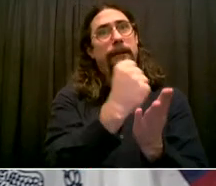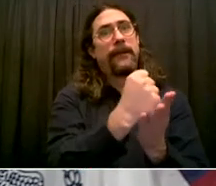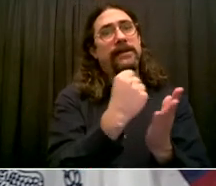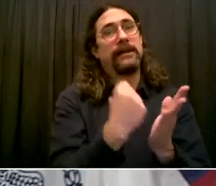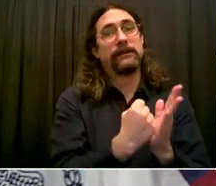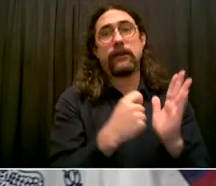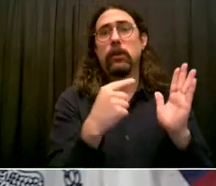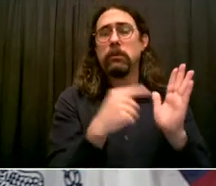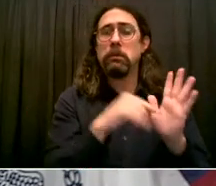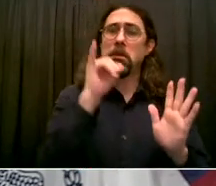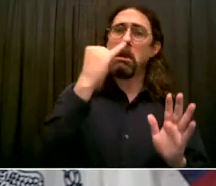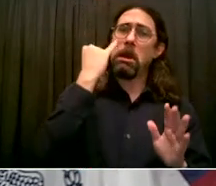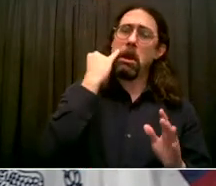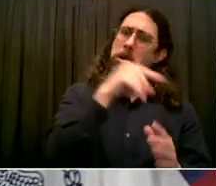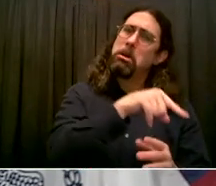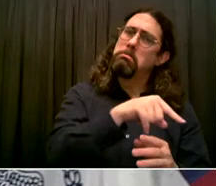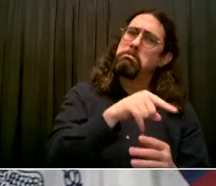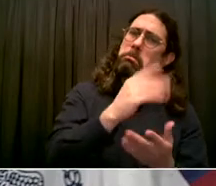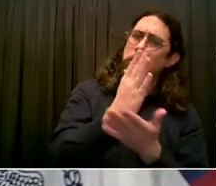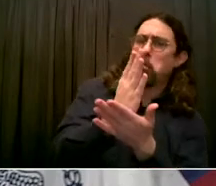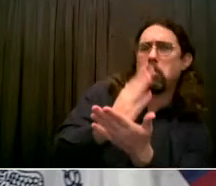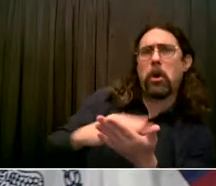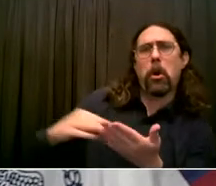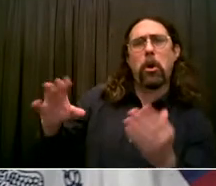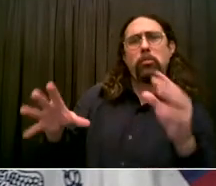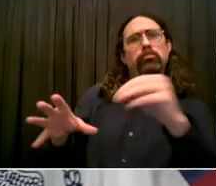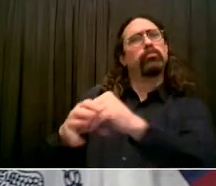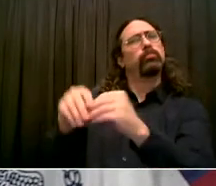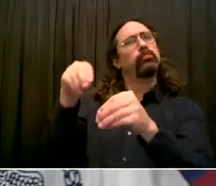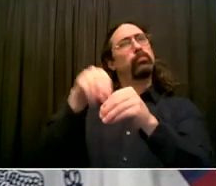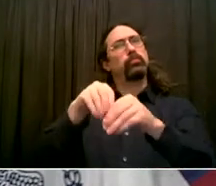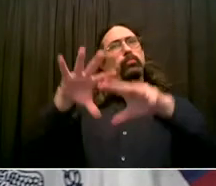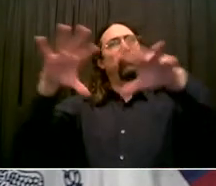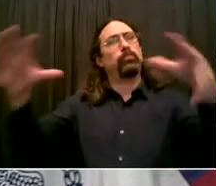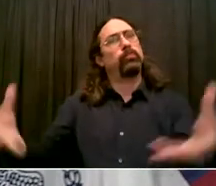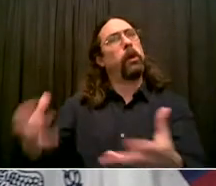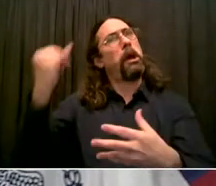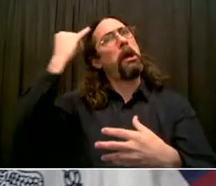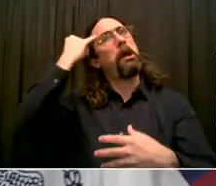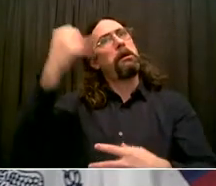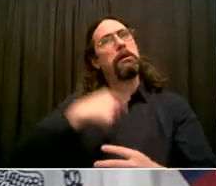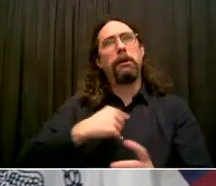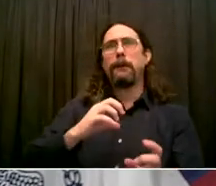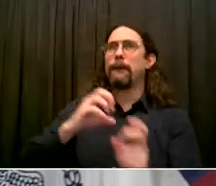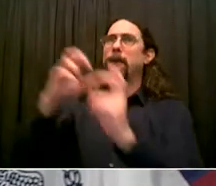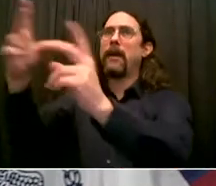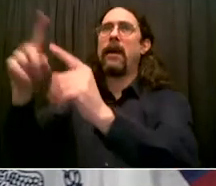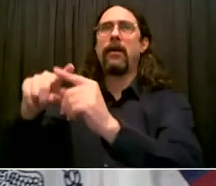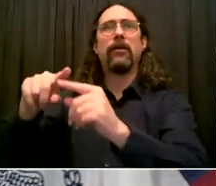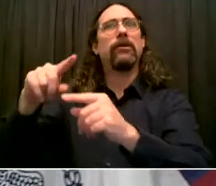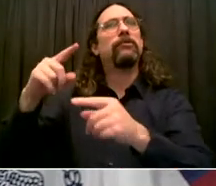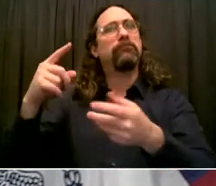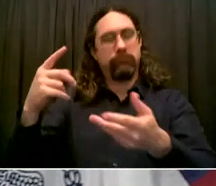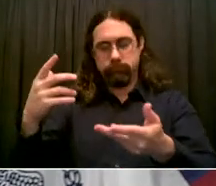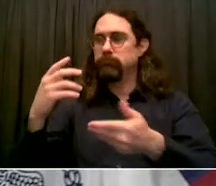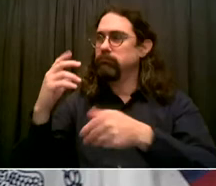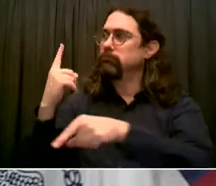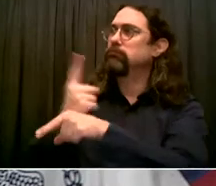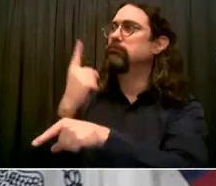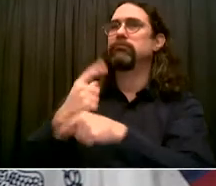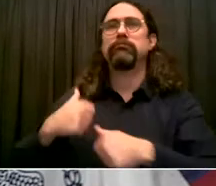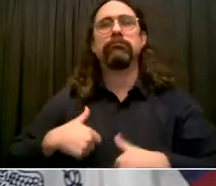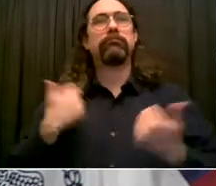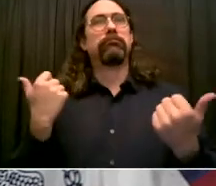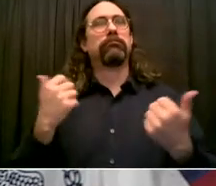solution. I think rapid testing is part of the solution as well. In fact, Dr. Varma and I spoke to a wide range of leaders